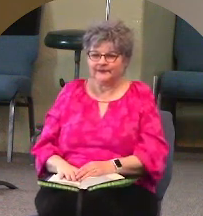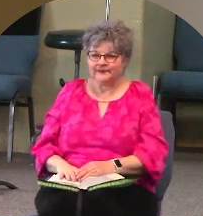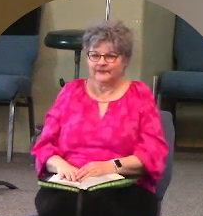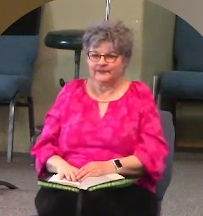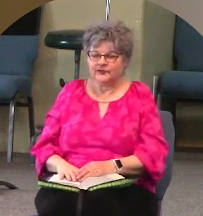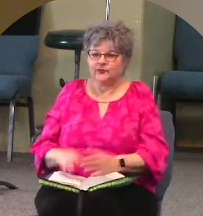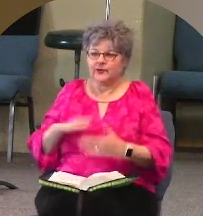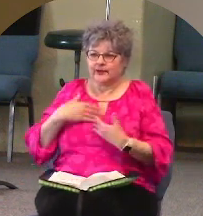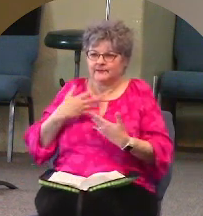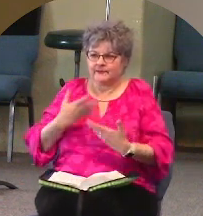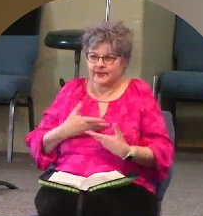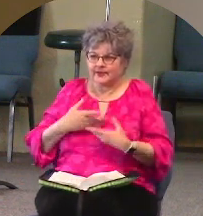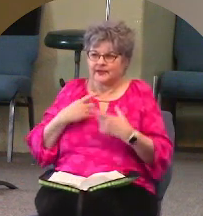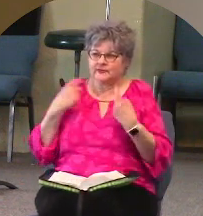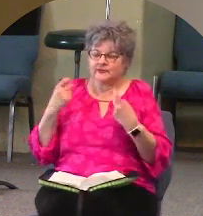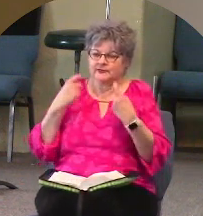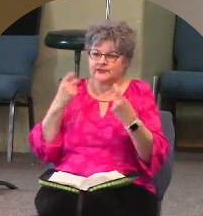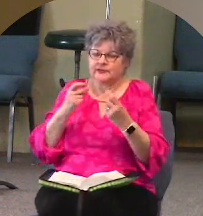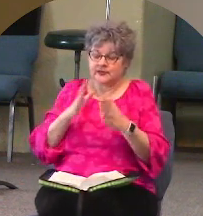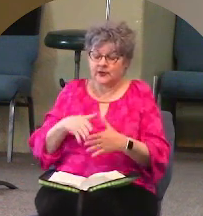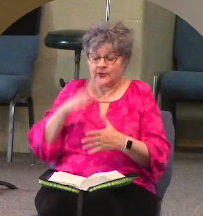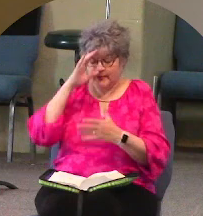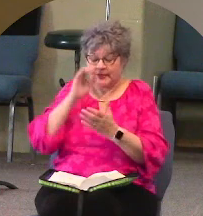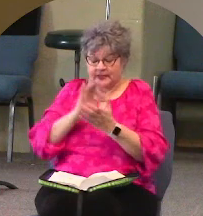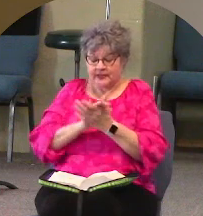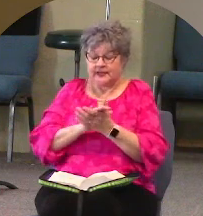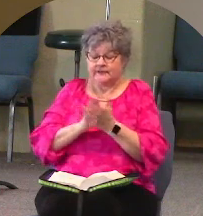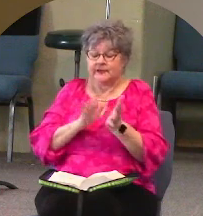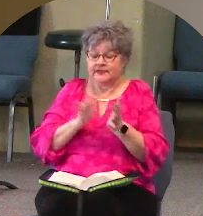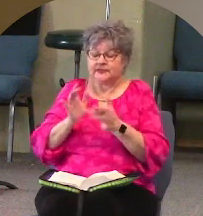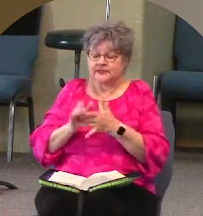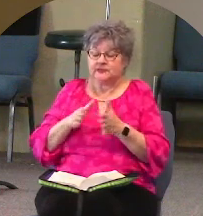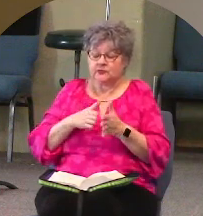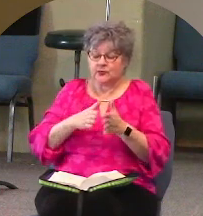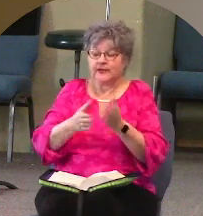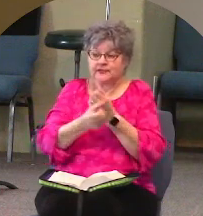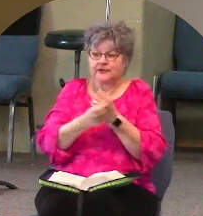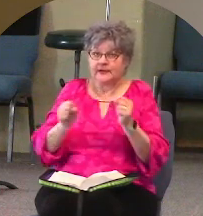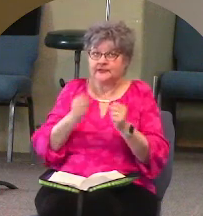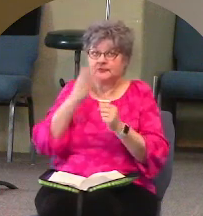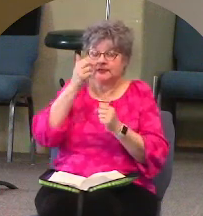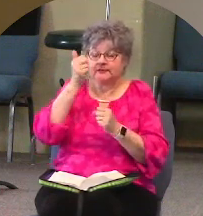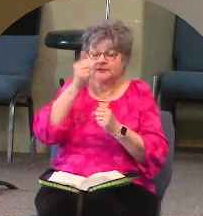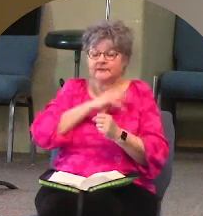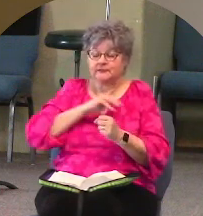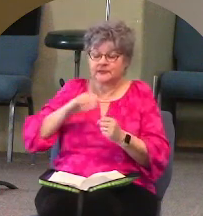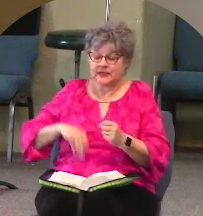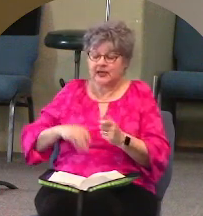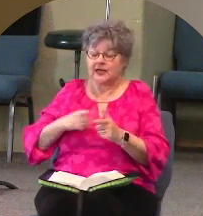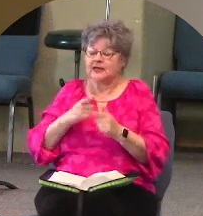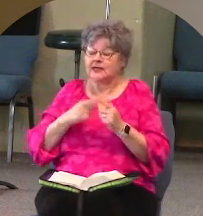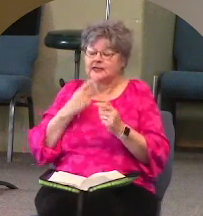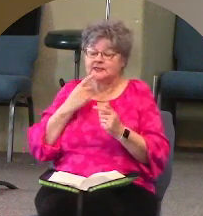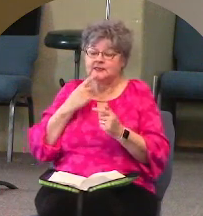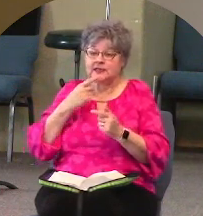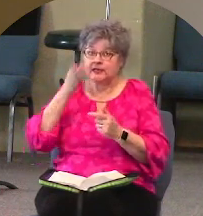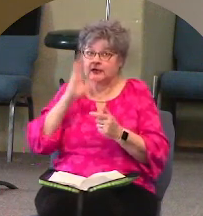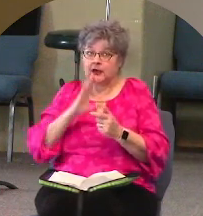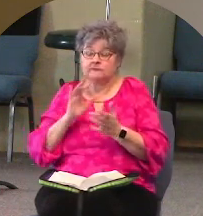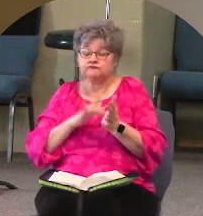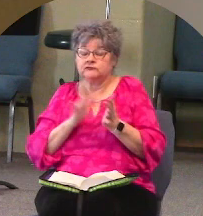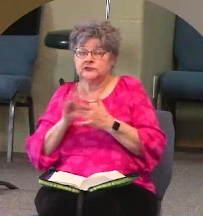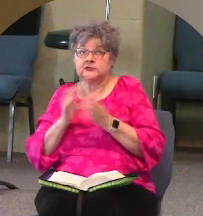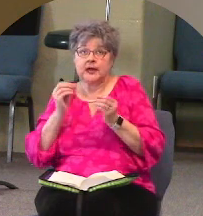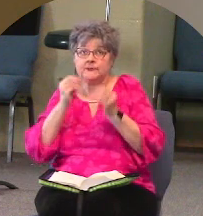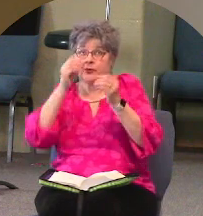So admit that you're a sinner. Believe that Jesus is the way to salvation, that he's the Messiah. And then say, God, Jesus, I put my